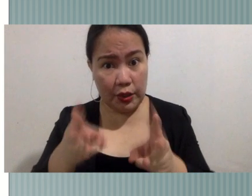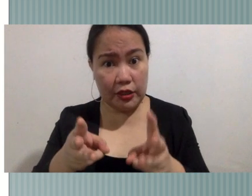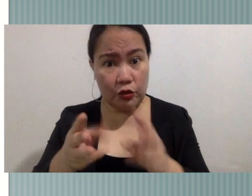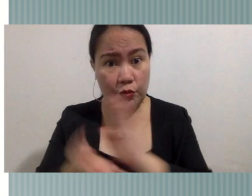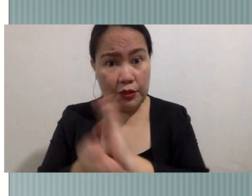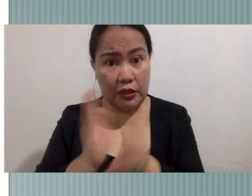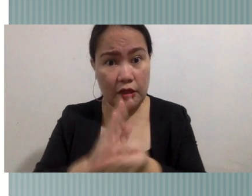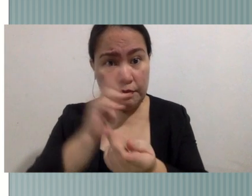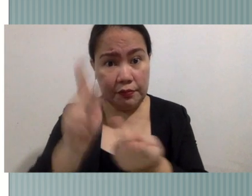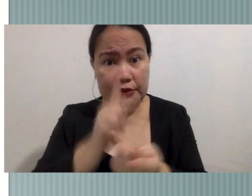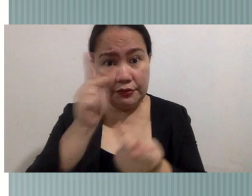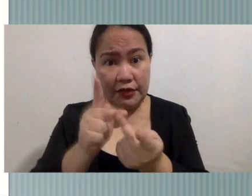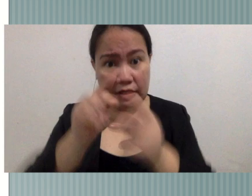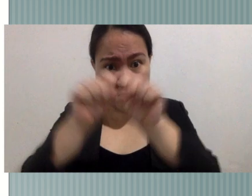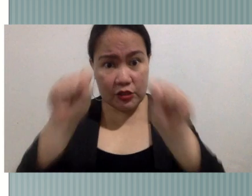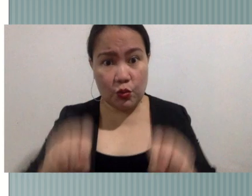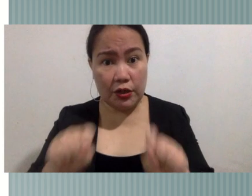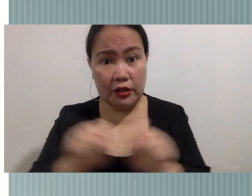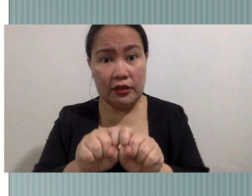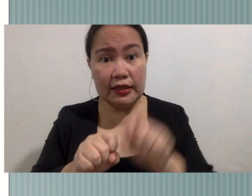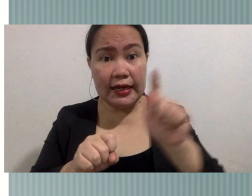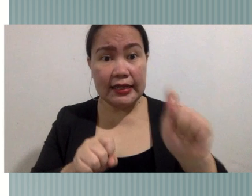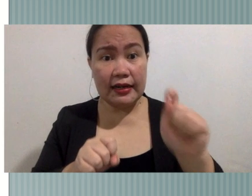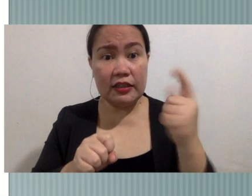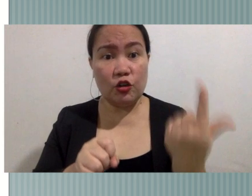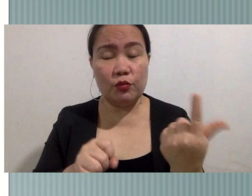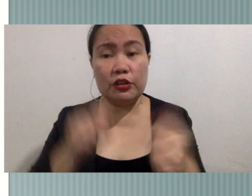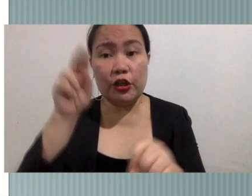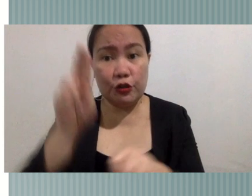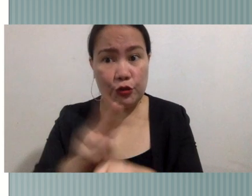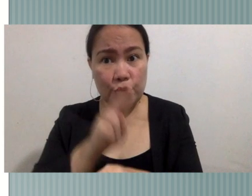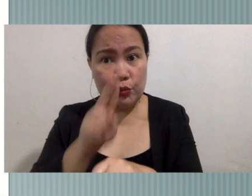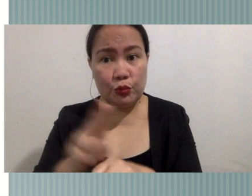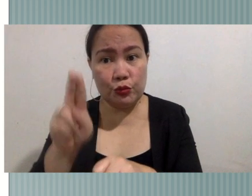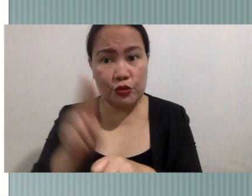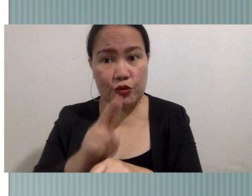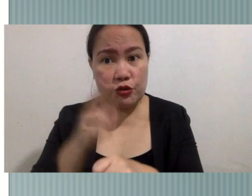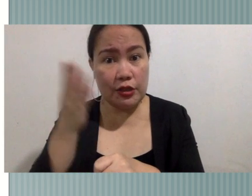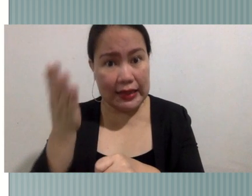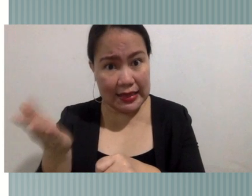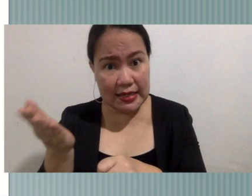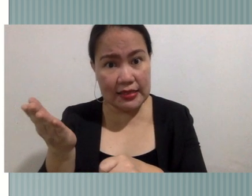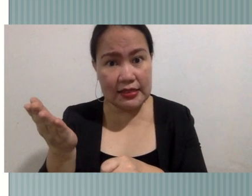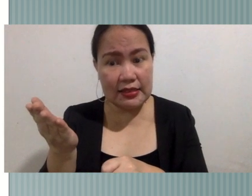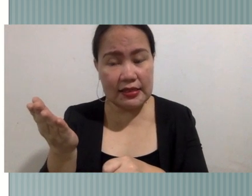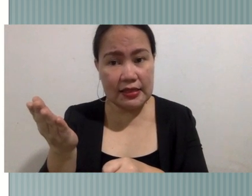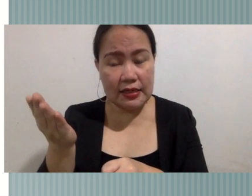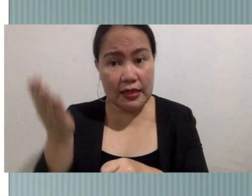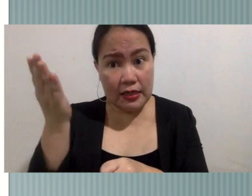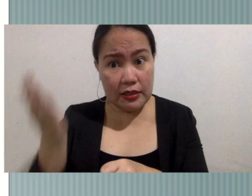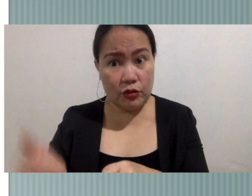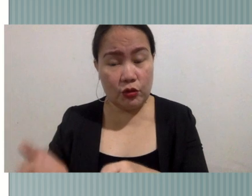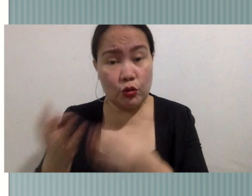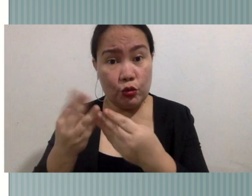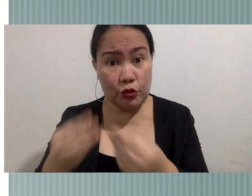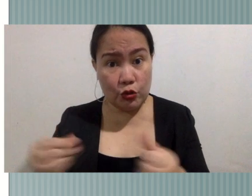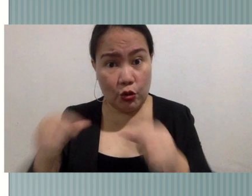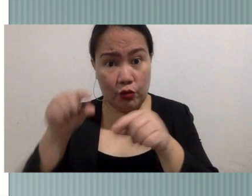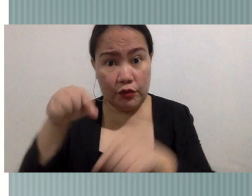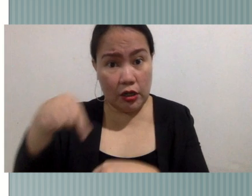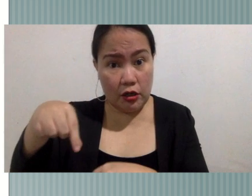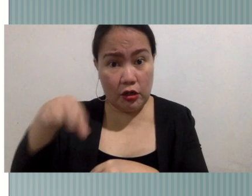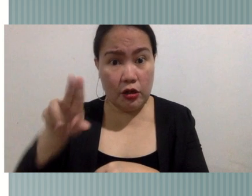maging perfect square trinomial ay ito yung gagamitin natin para to solve the